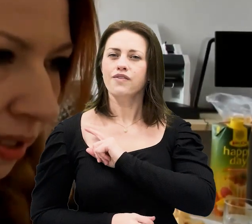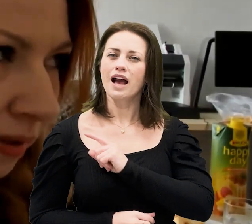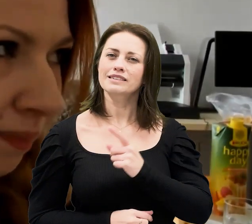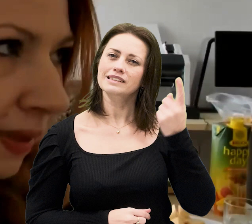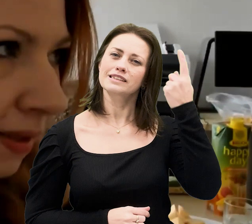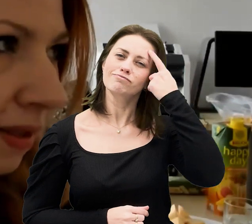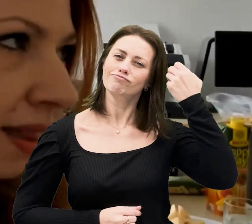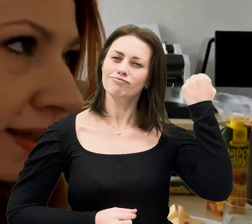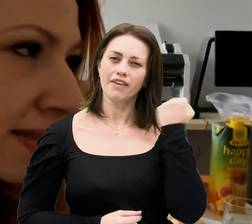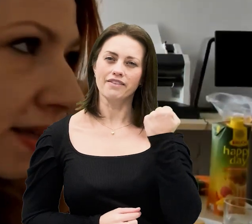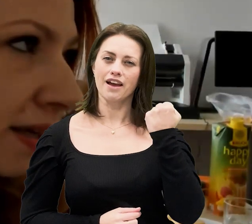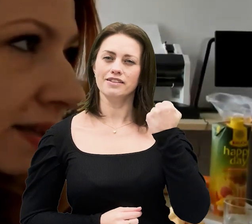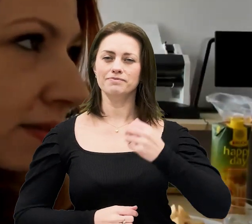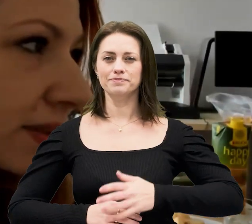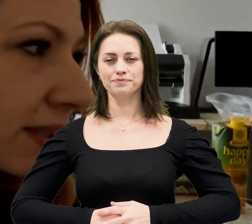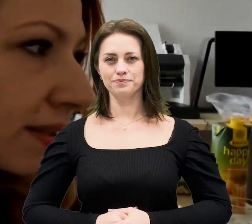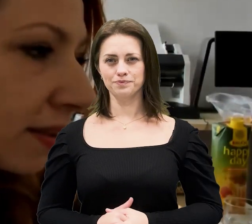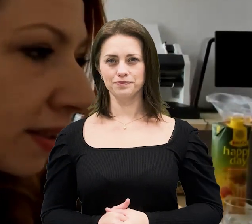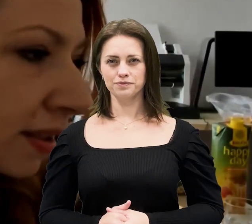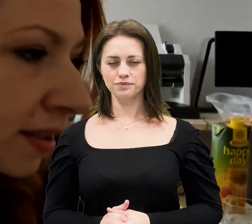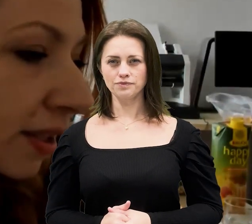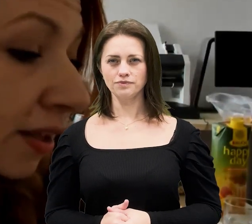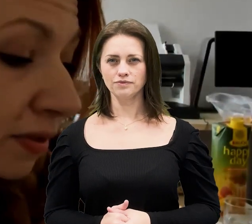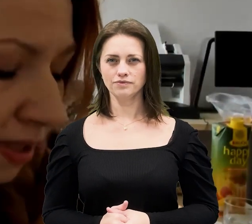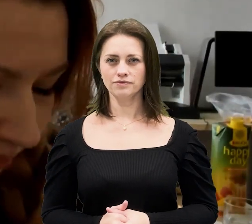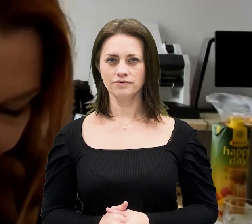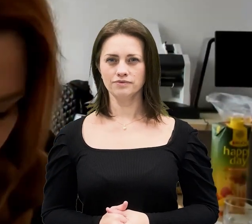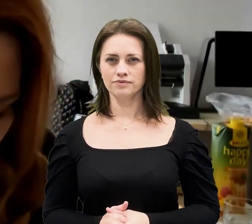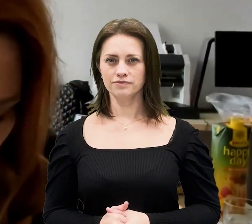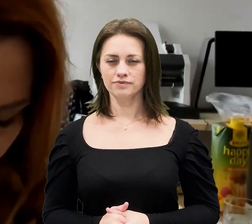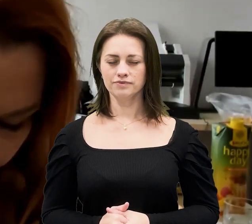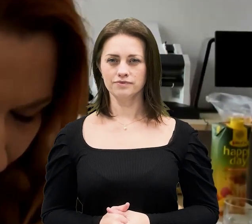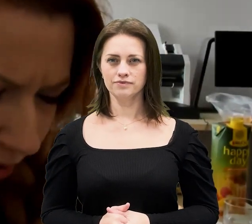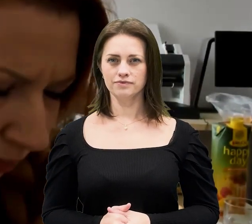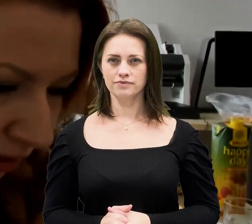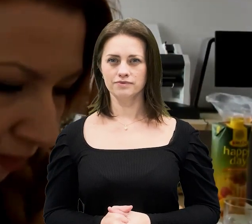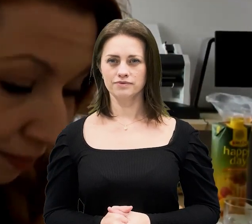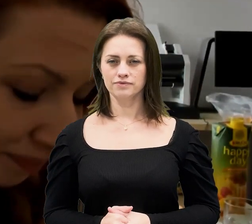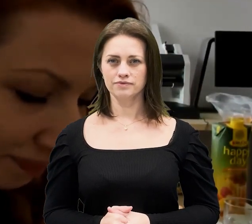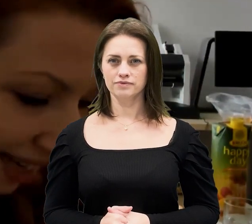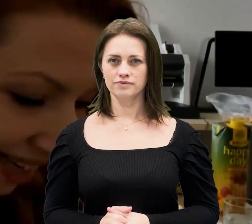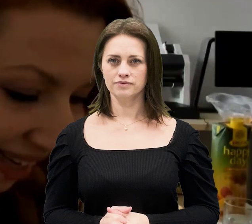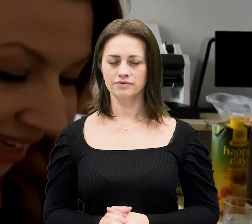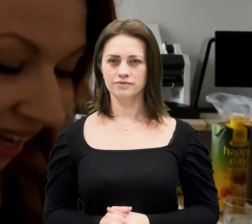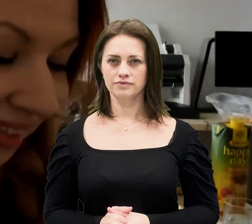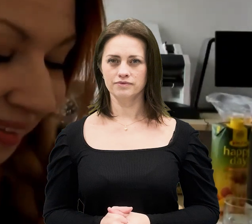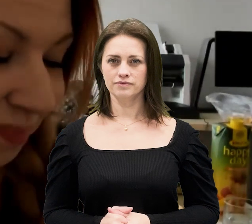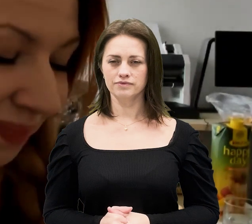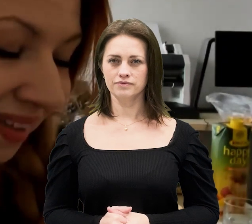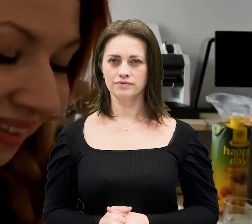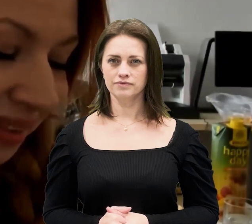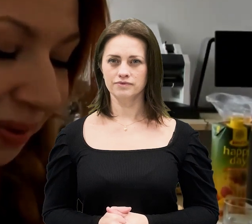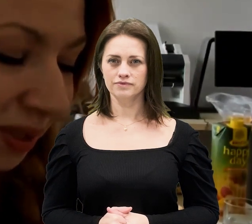develop their talents and their gifts as much as possible.